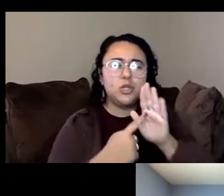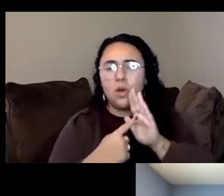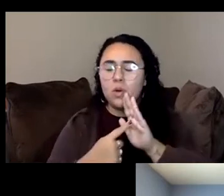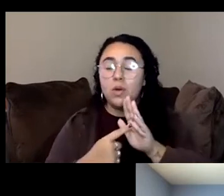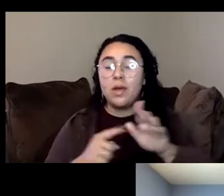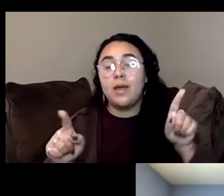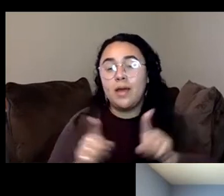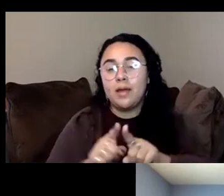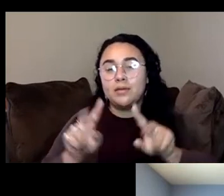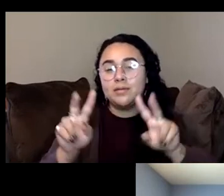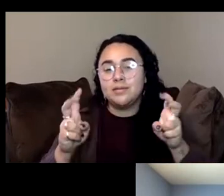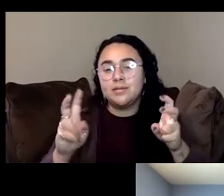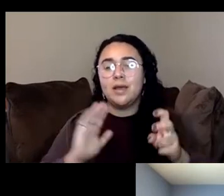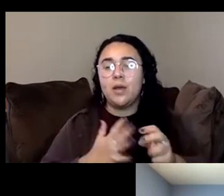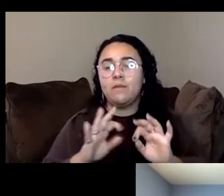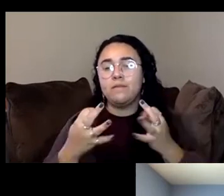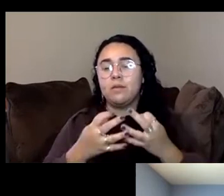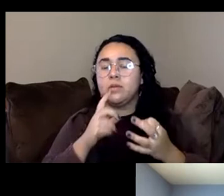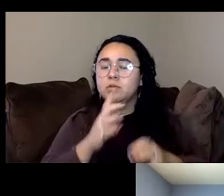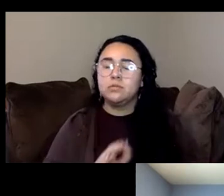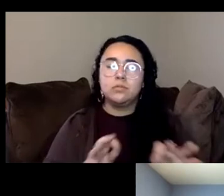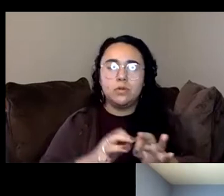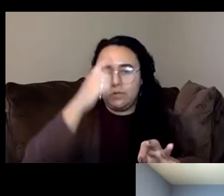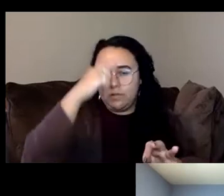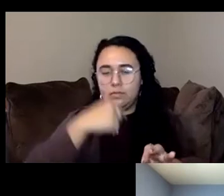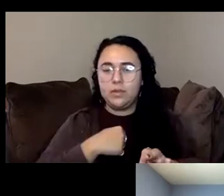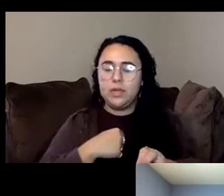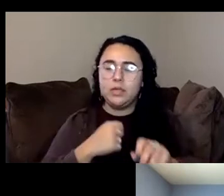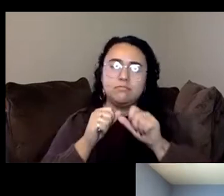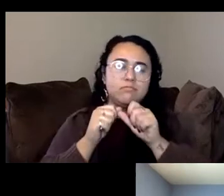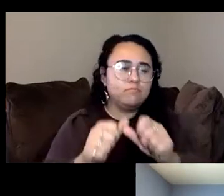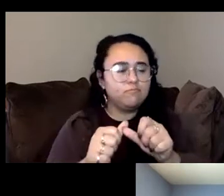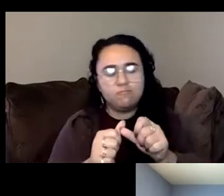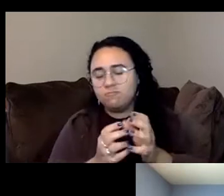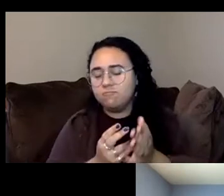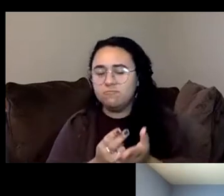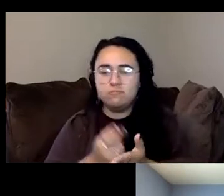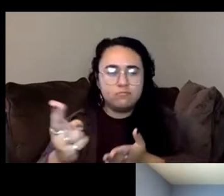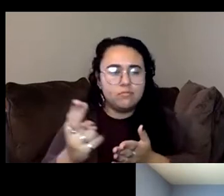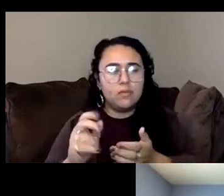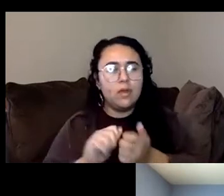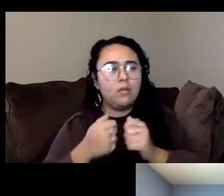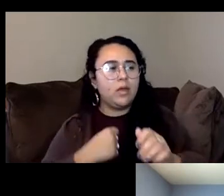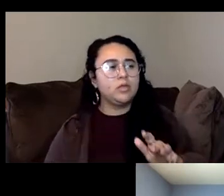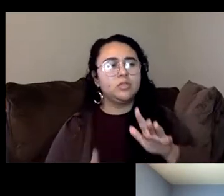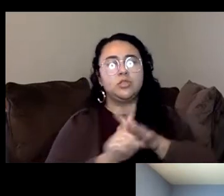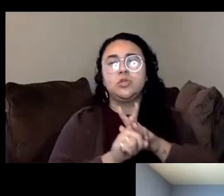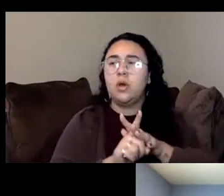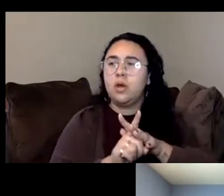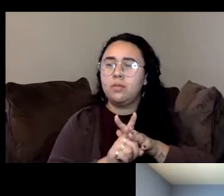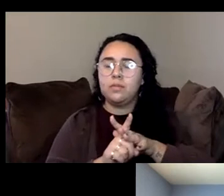because that's super important to me, is to kind of be in integrity and how I walk and show up in the world, and to be part of a